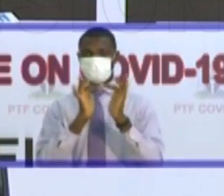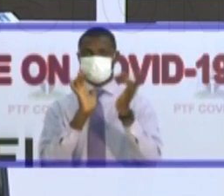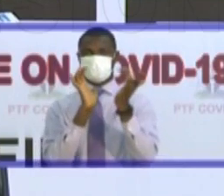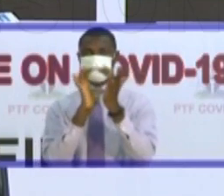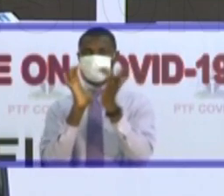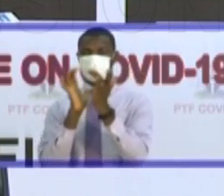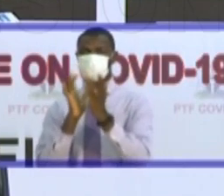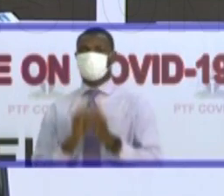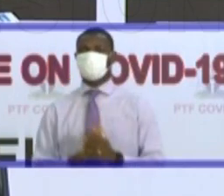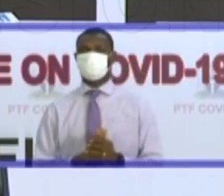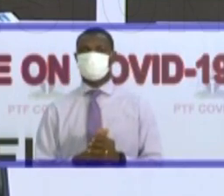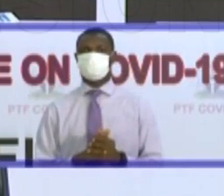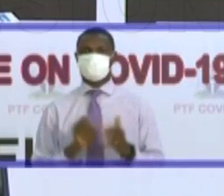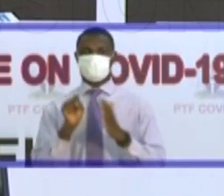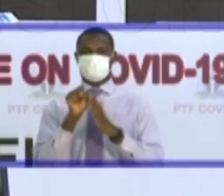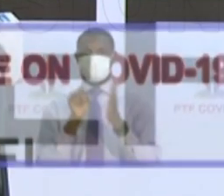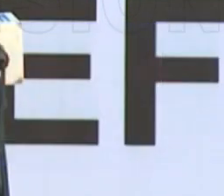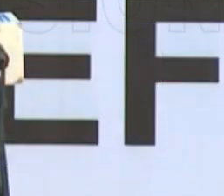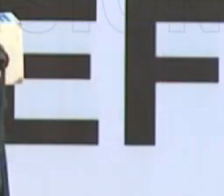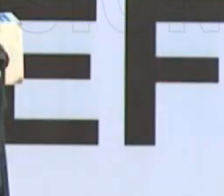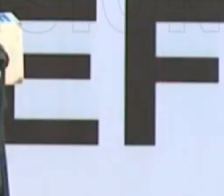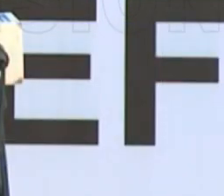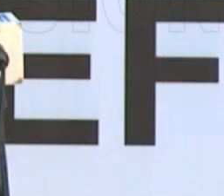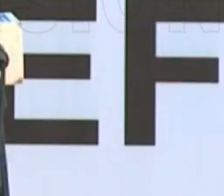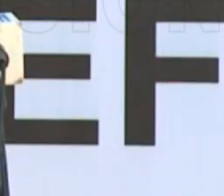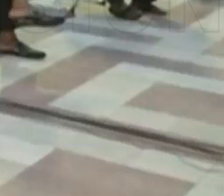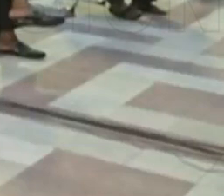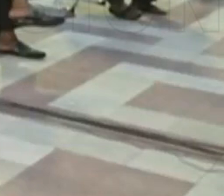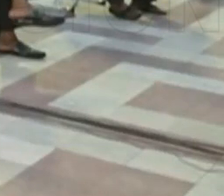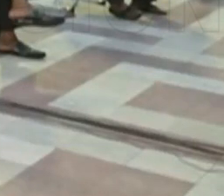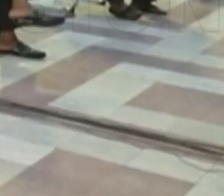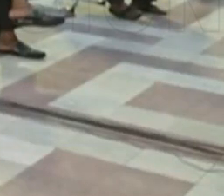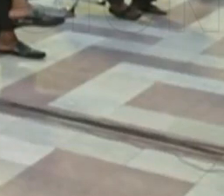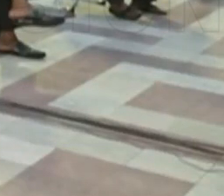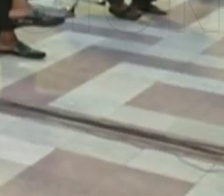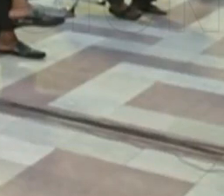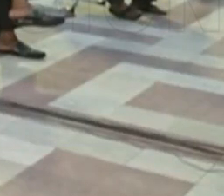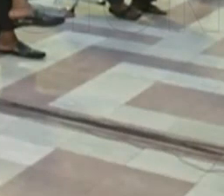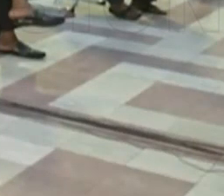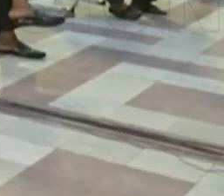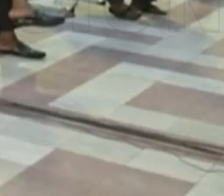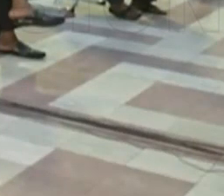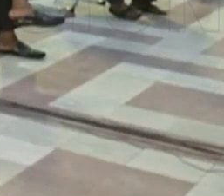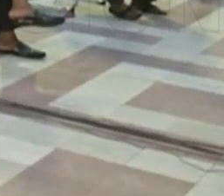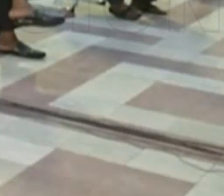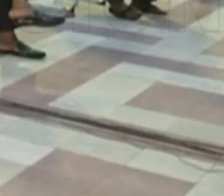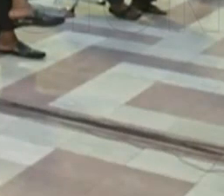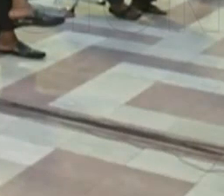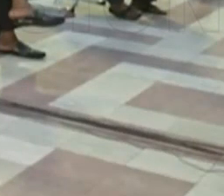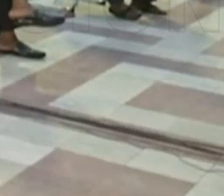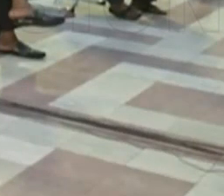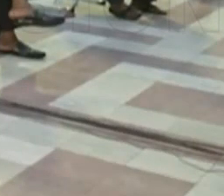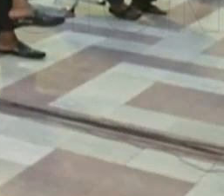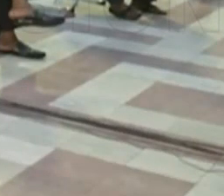commissioners of health and the acting FCT Secretary for Health were engaged to review the